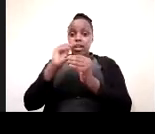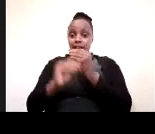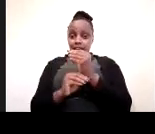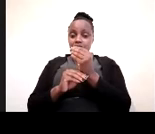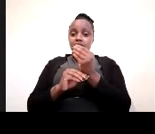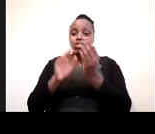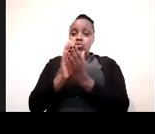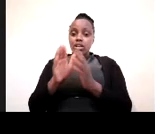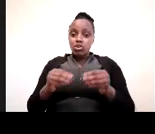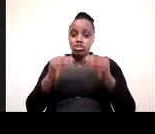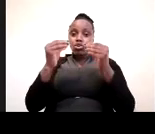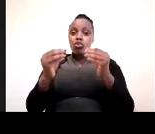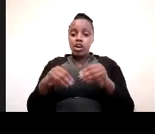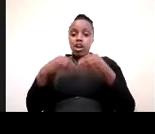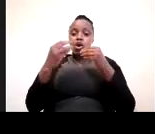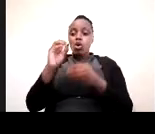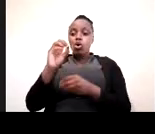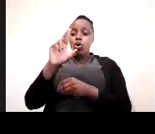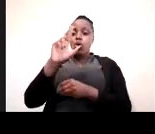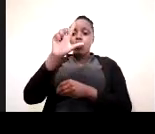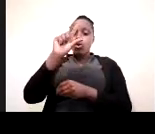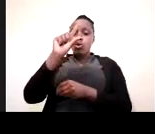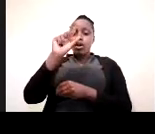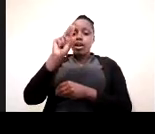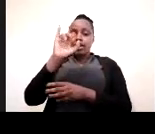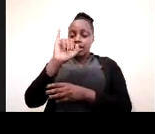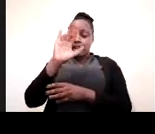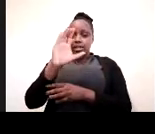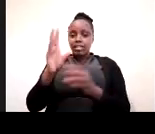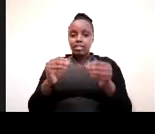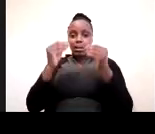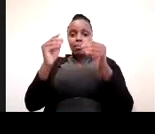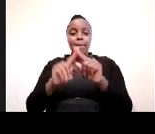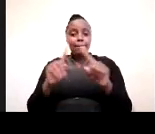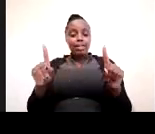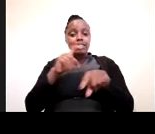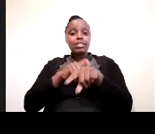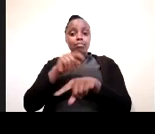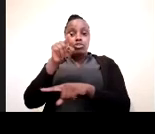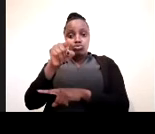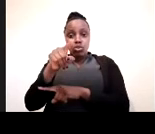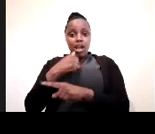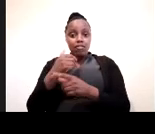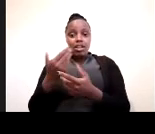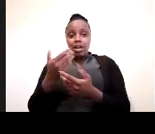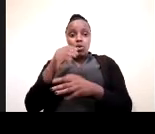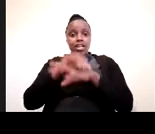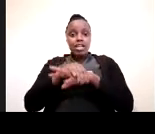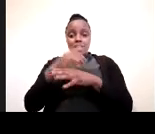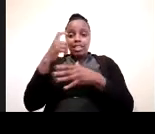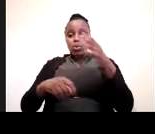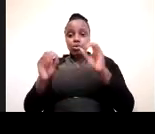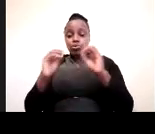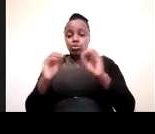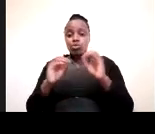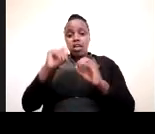offering this organic supply, but when you're not any longer getting the price premium. So I think it's important